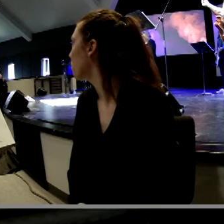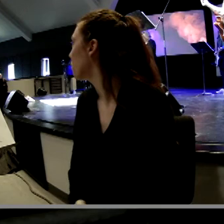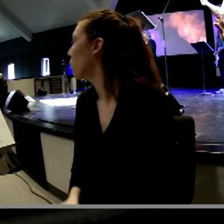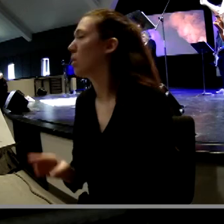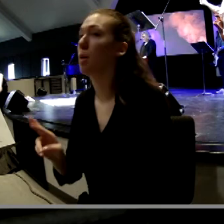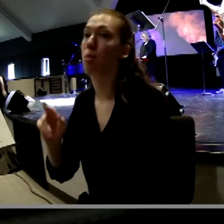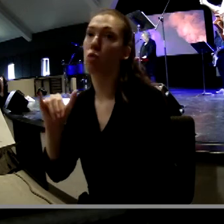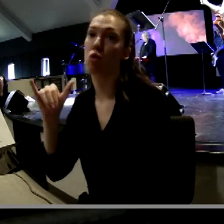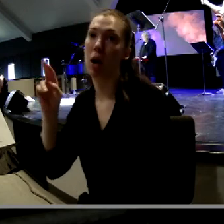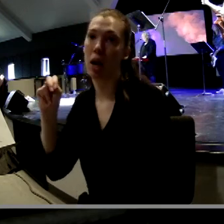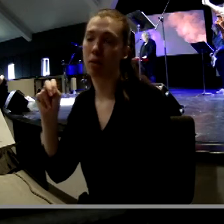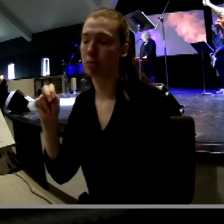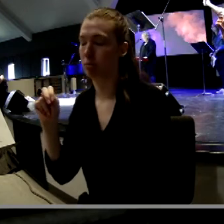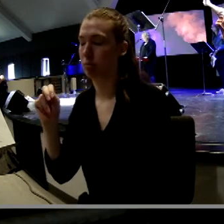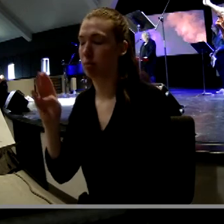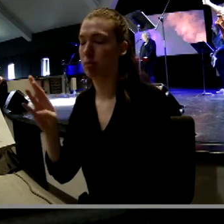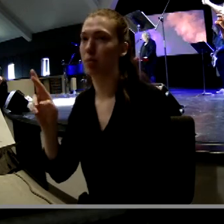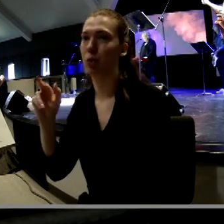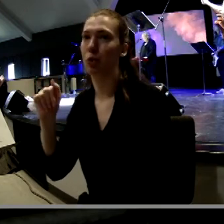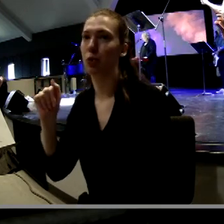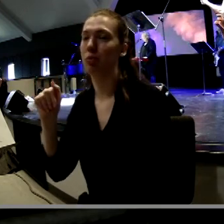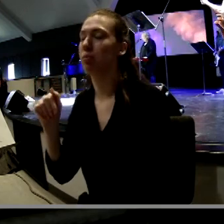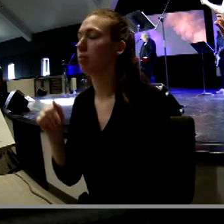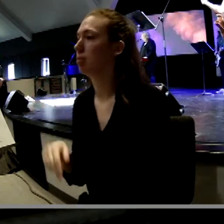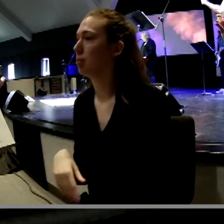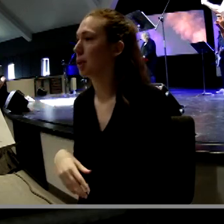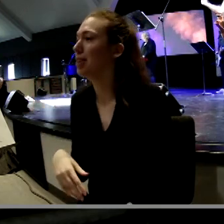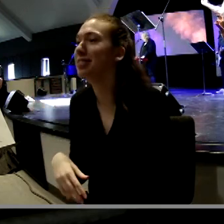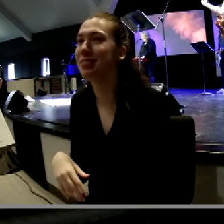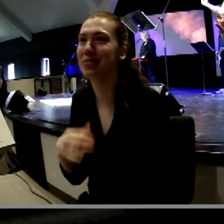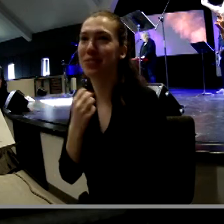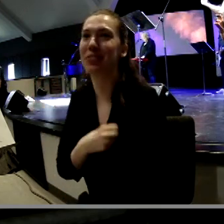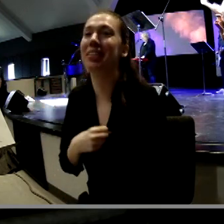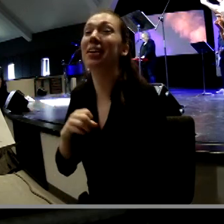Brian, you know, you've been through a bunch.